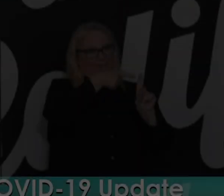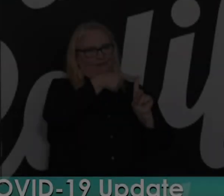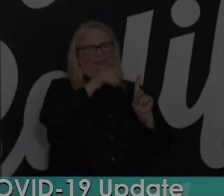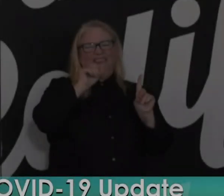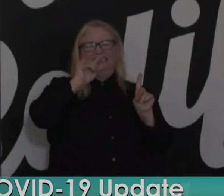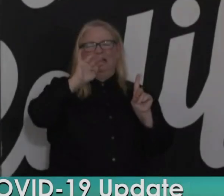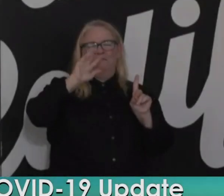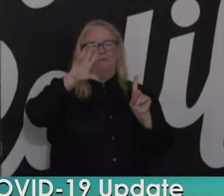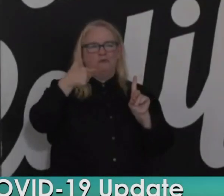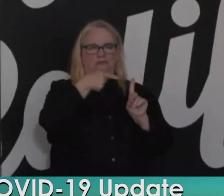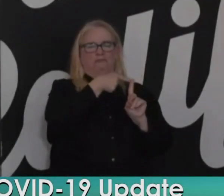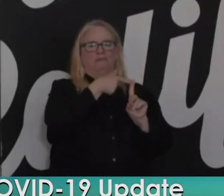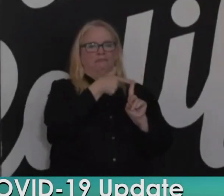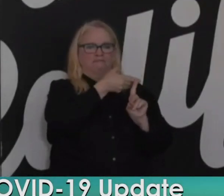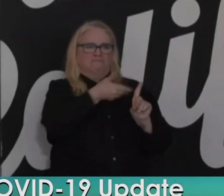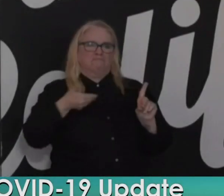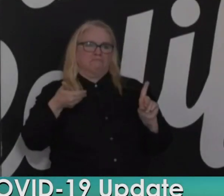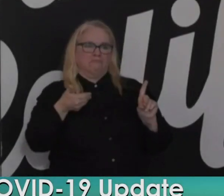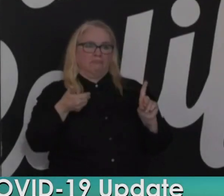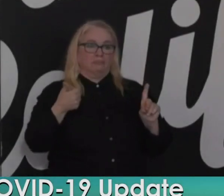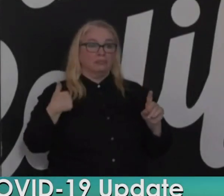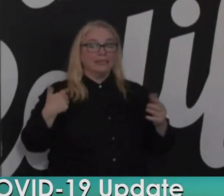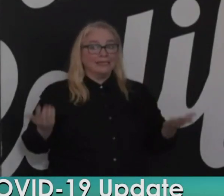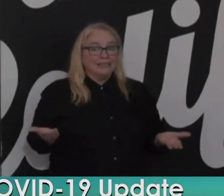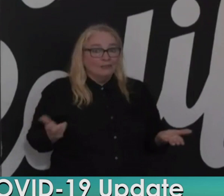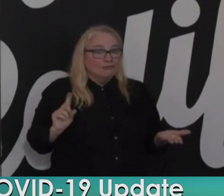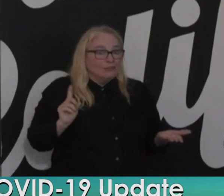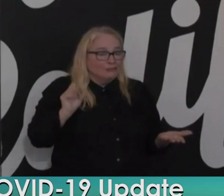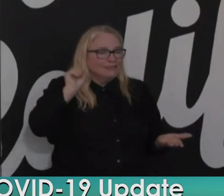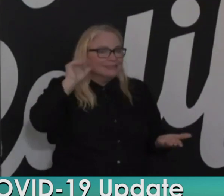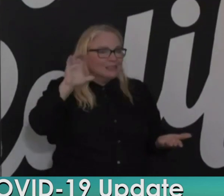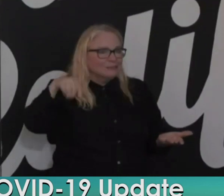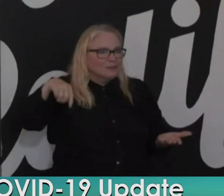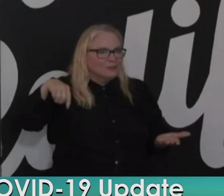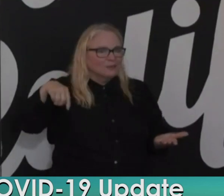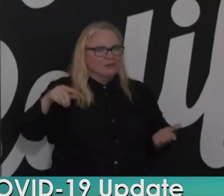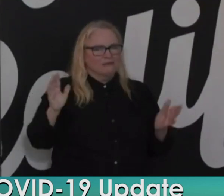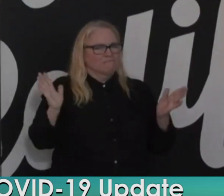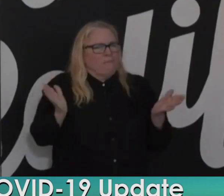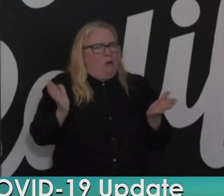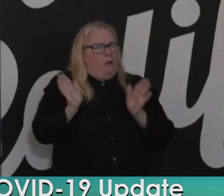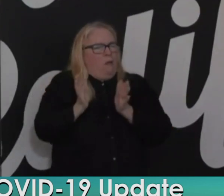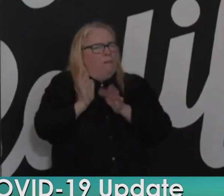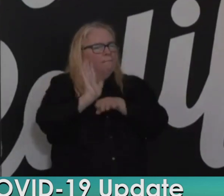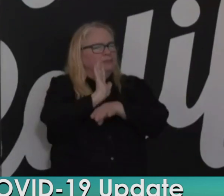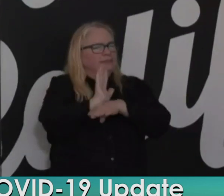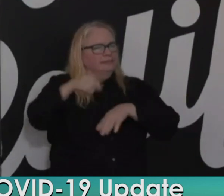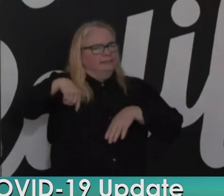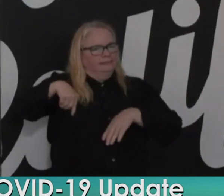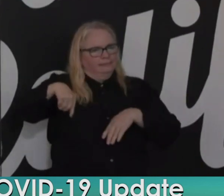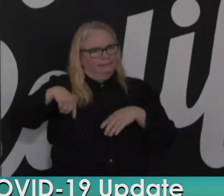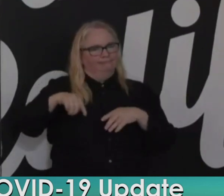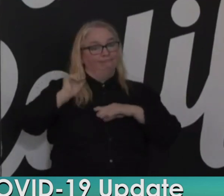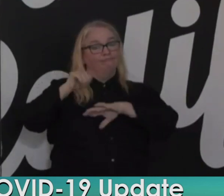We are here in Sacramento at a wonderful small business, been around since 2000.